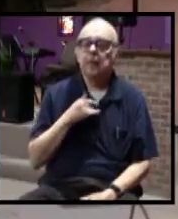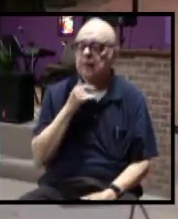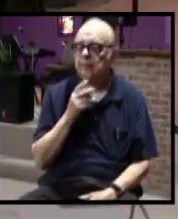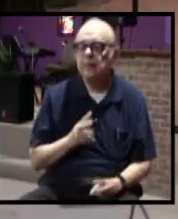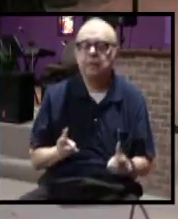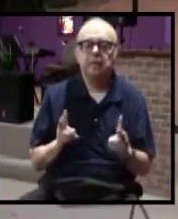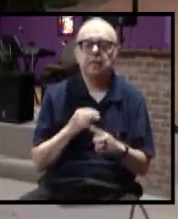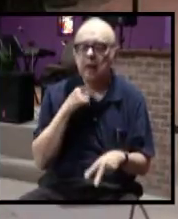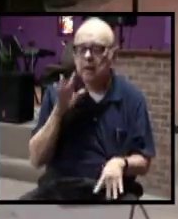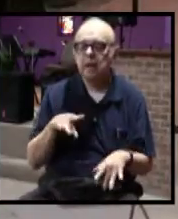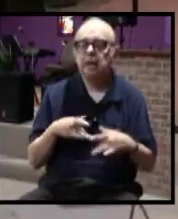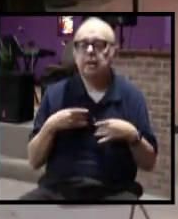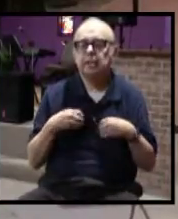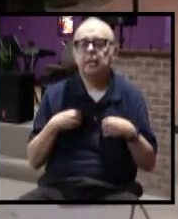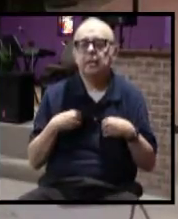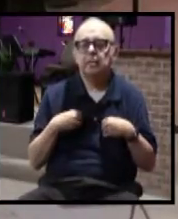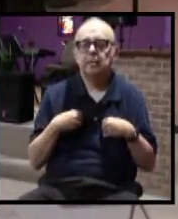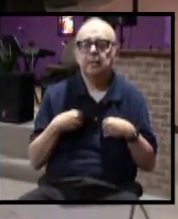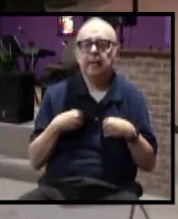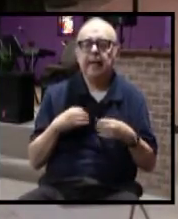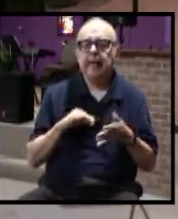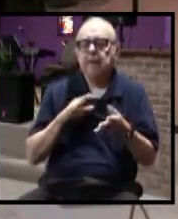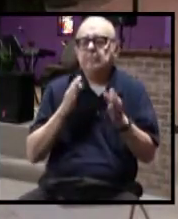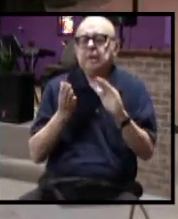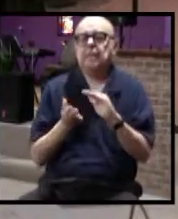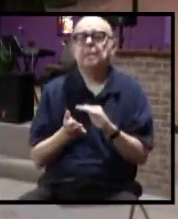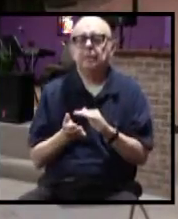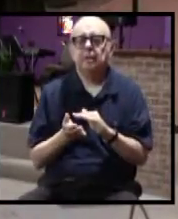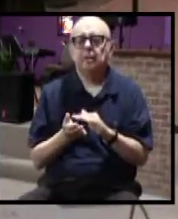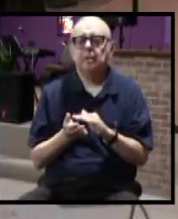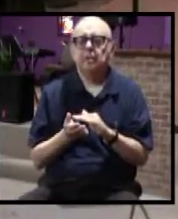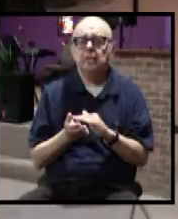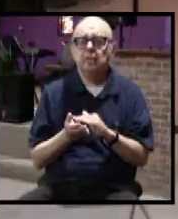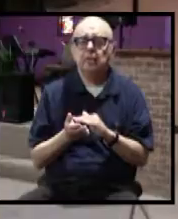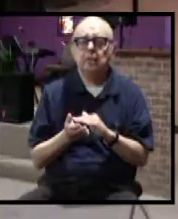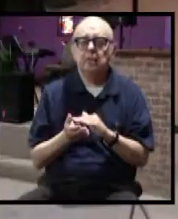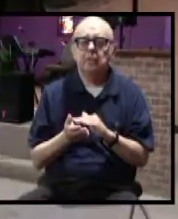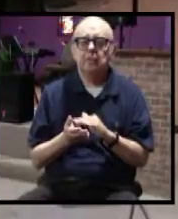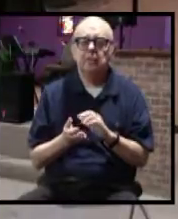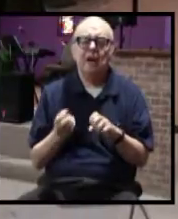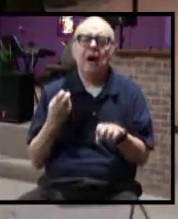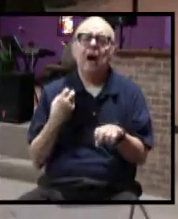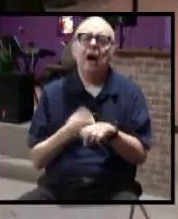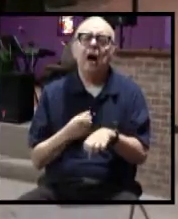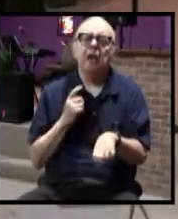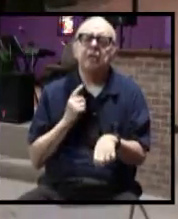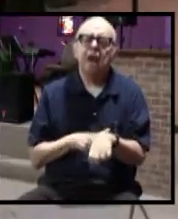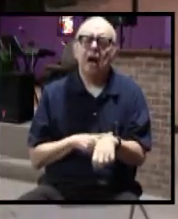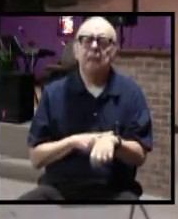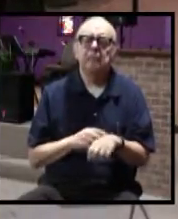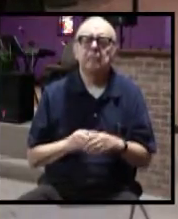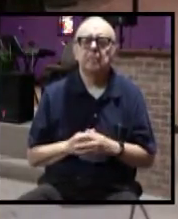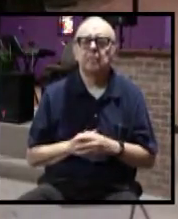Where you feel like you're not valued, you're not accepted. And that, and that becomes a, a hazard.